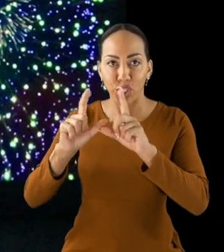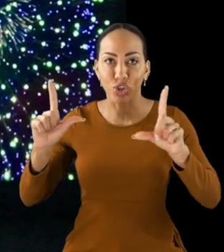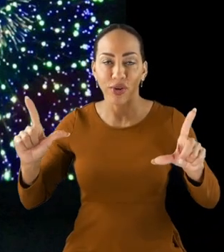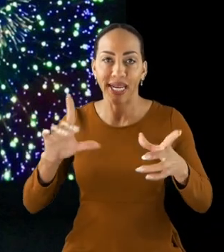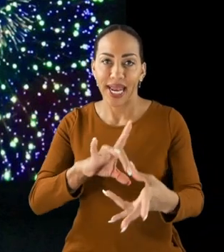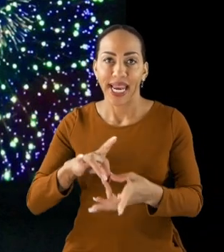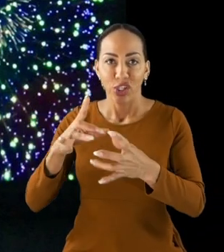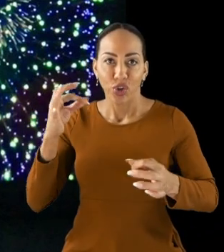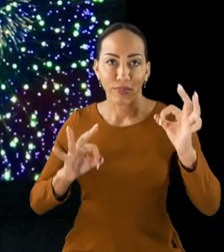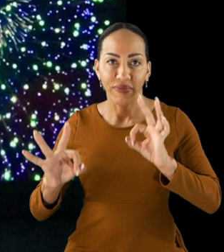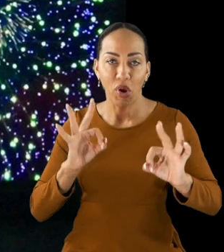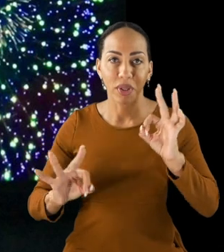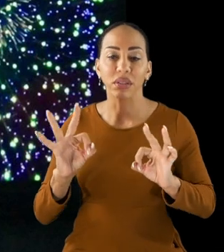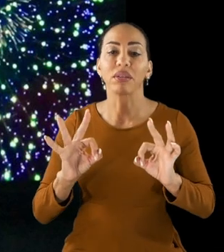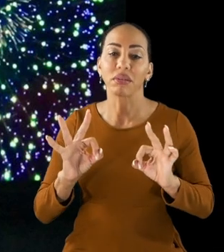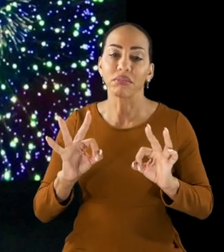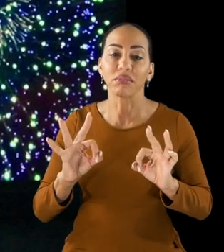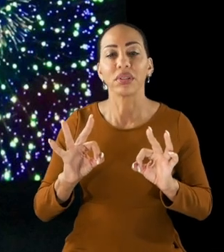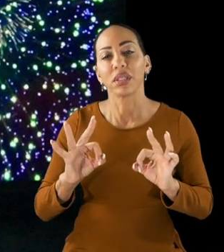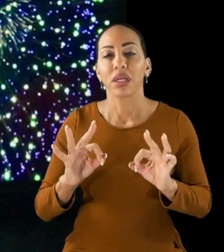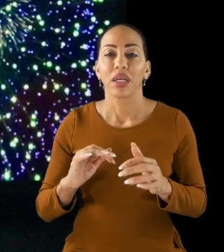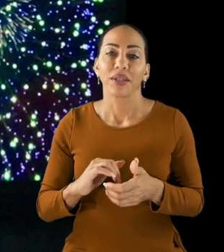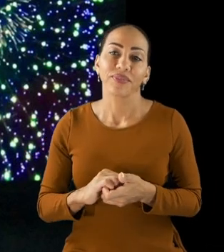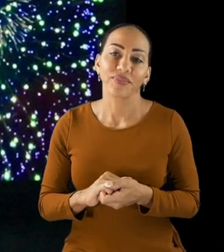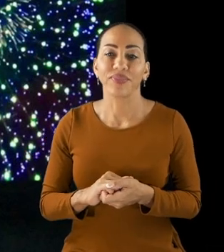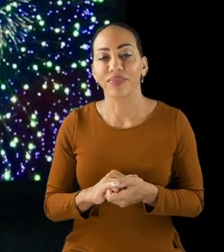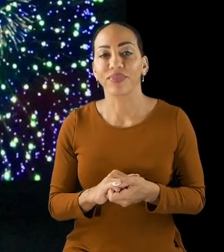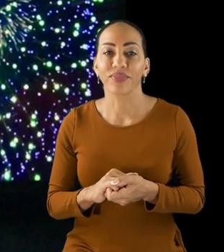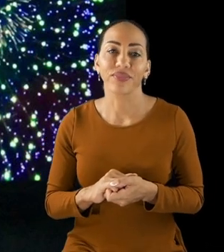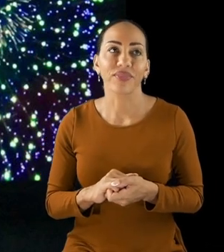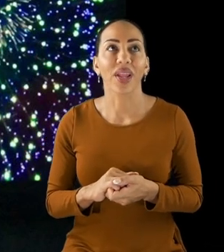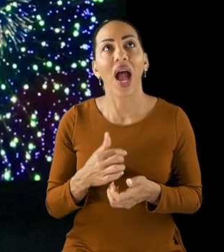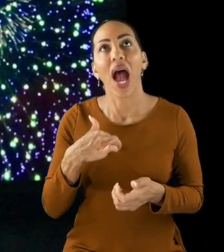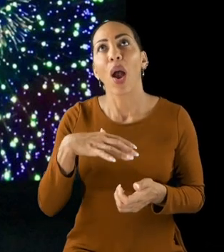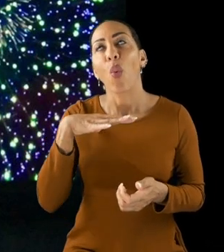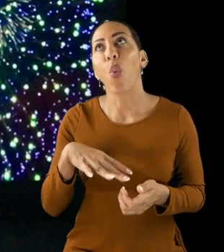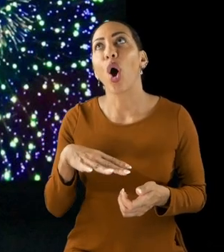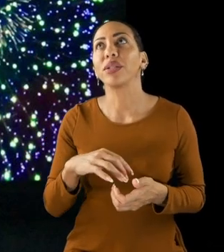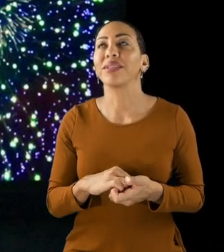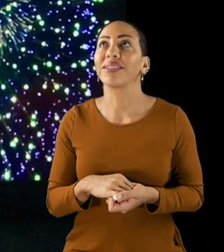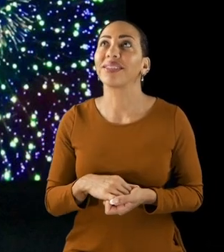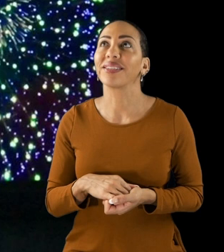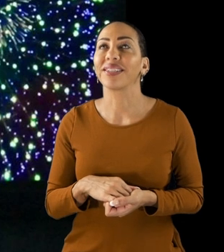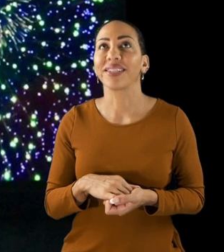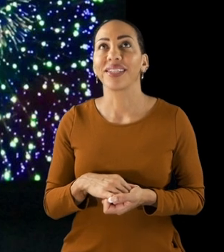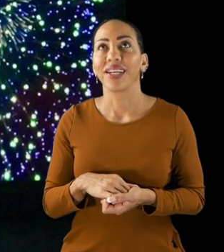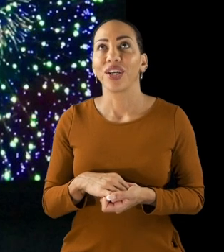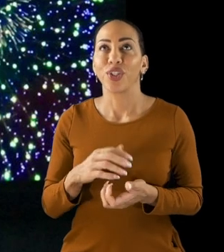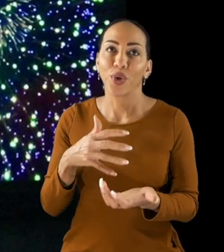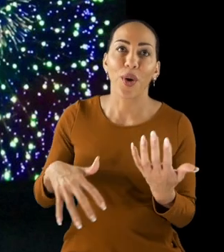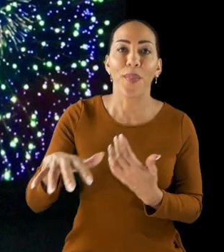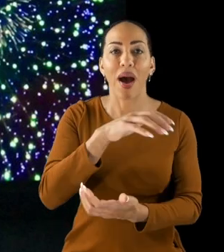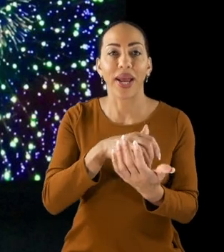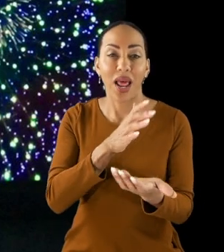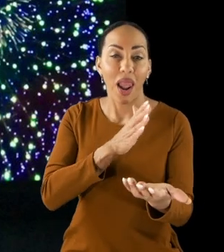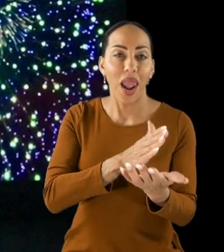performance. There are things here I want to do around ways in which we could combine